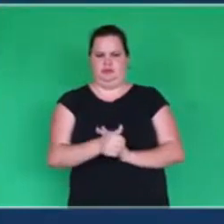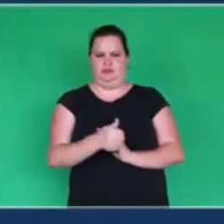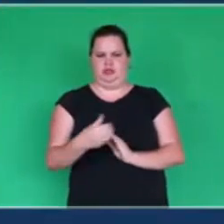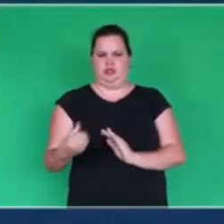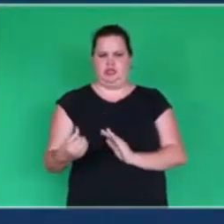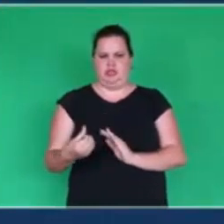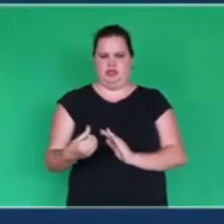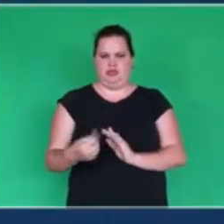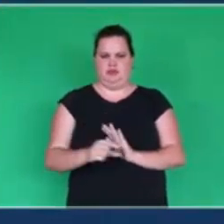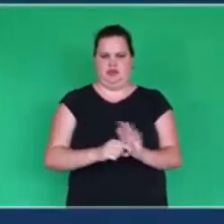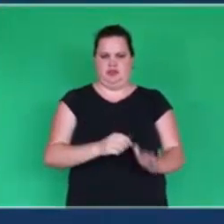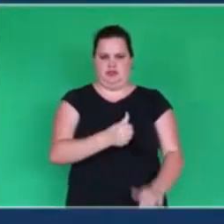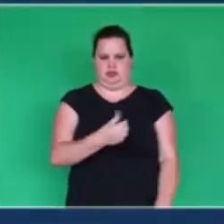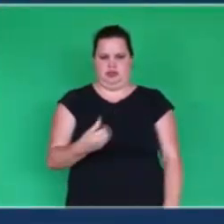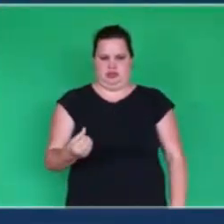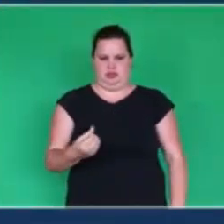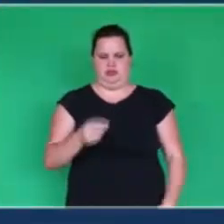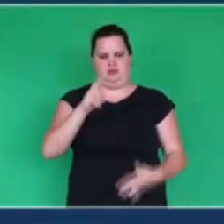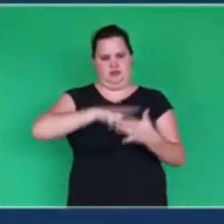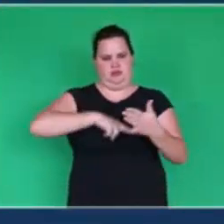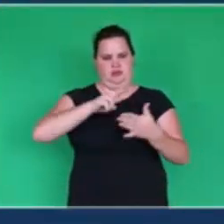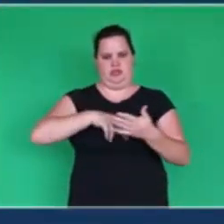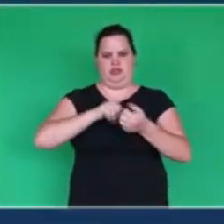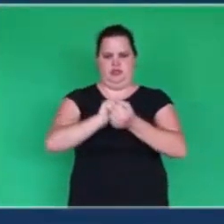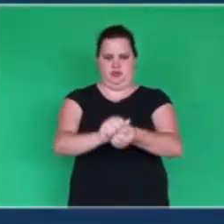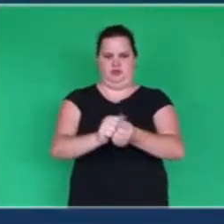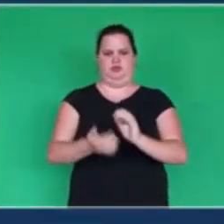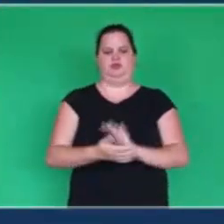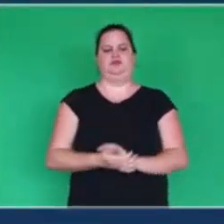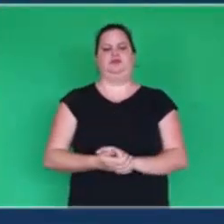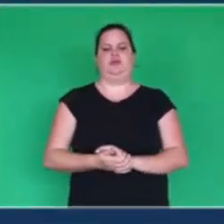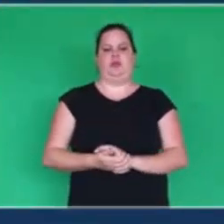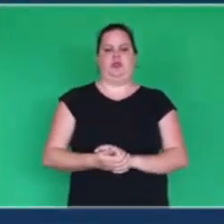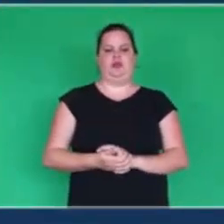16. And the Word of God says, and they gathered them together